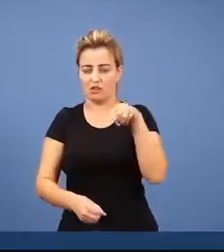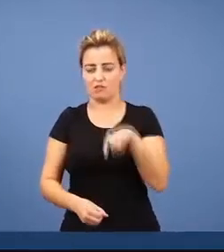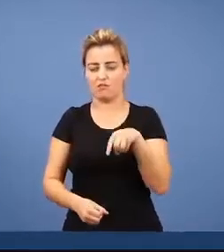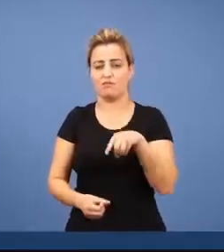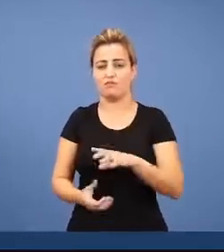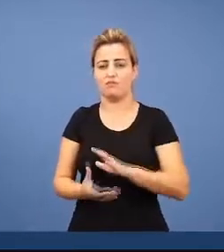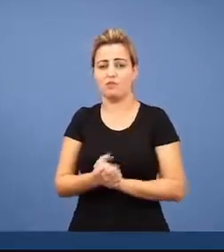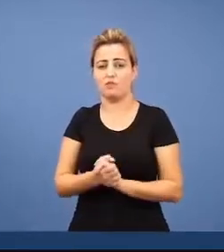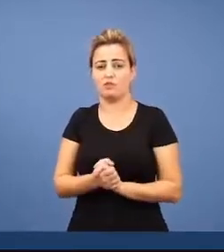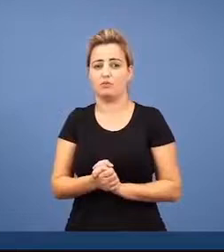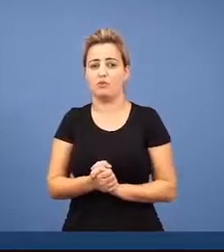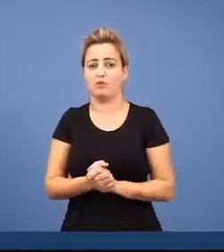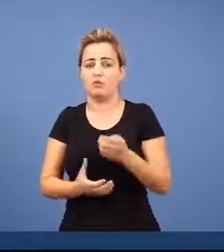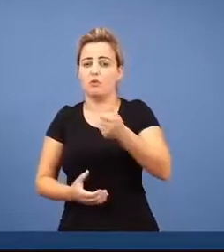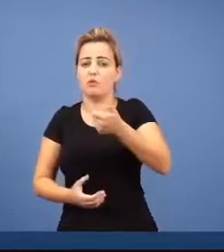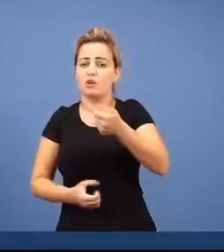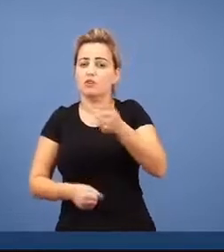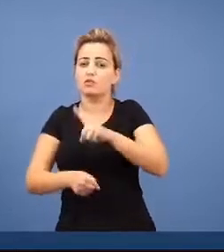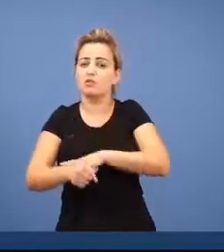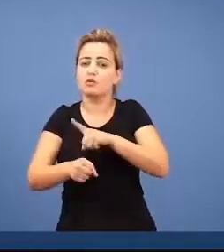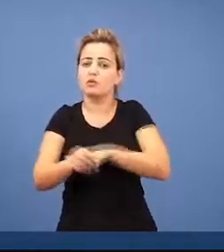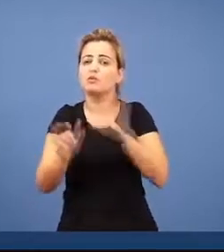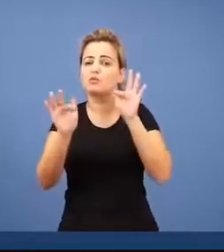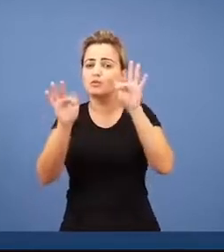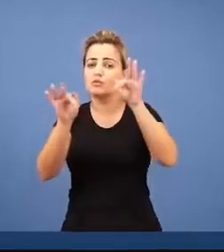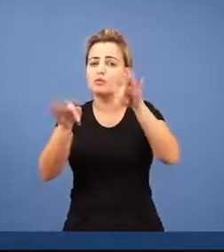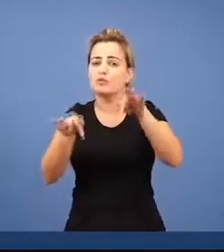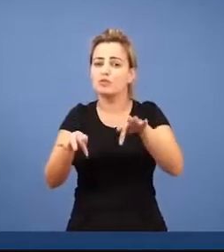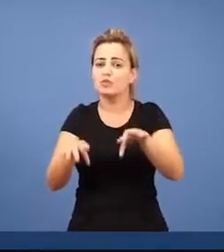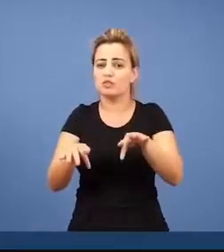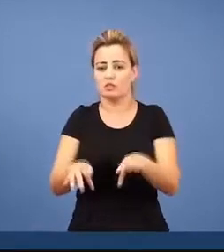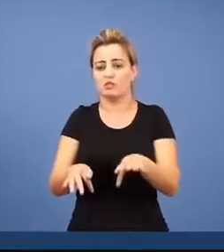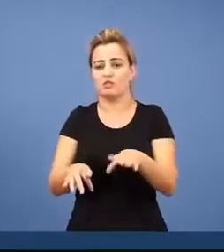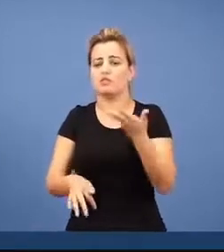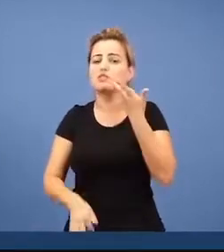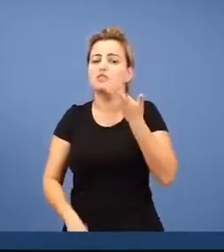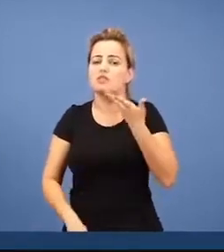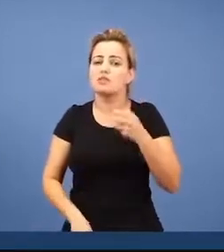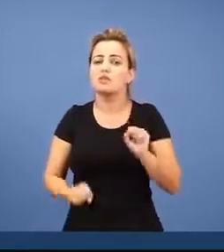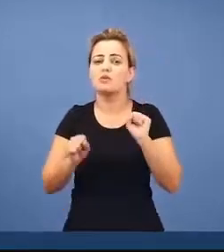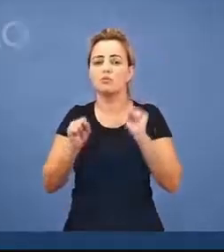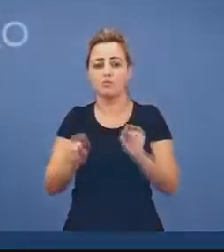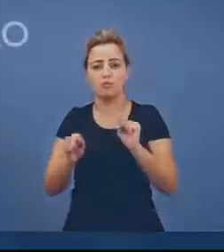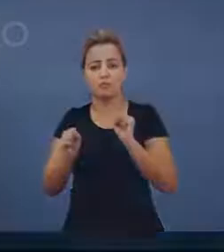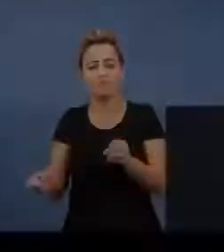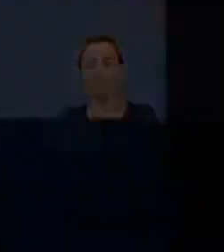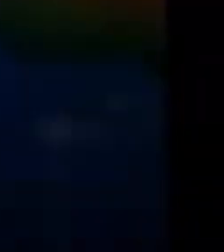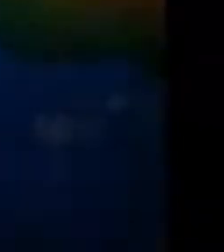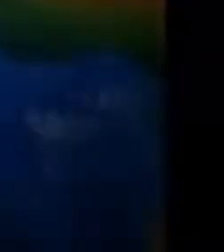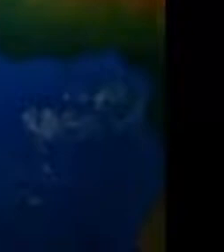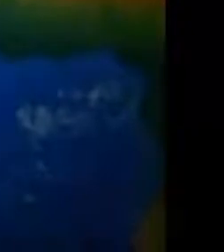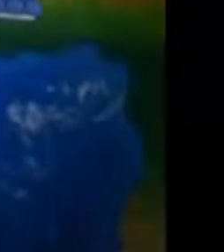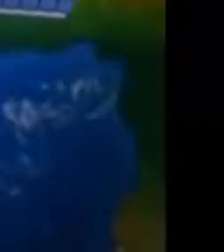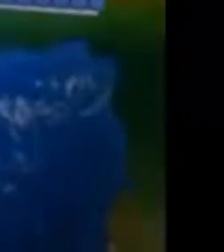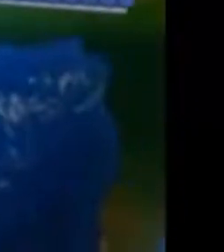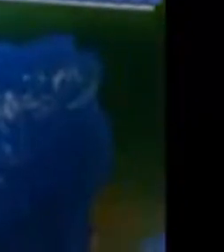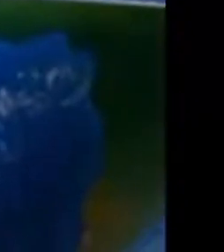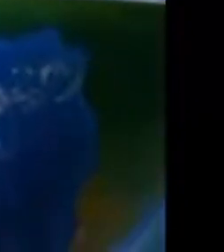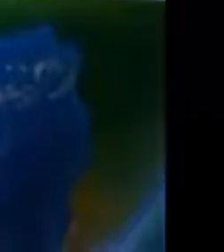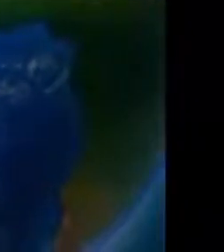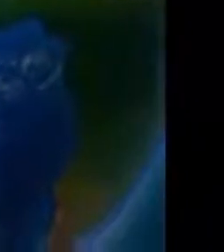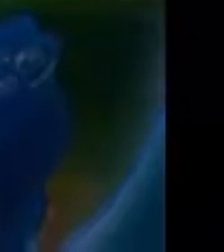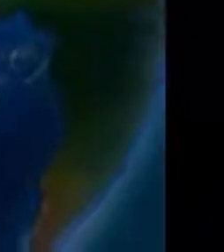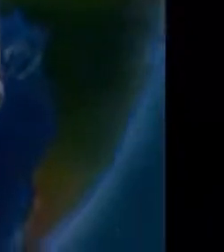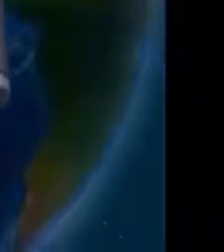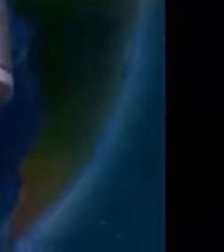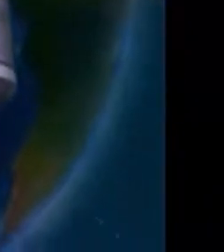song, which is going to be the finishing of this service today with the children. They can enter and they can come to this